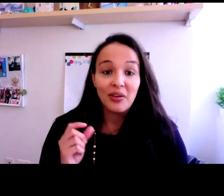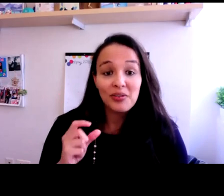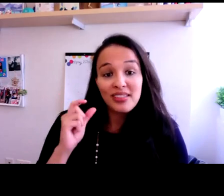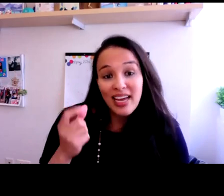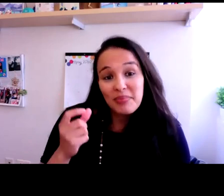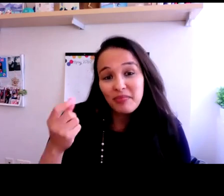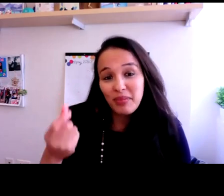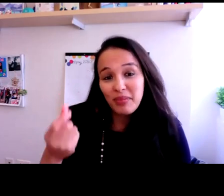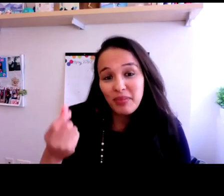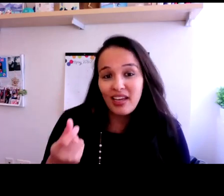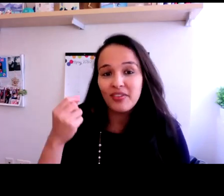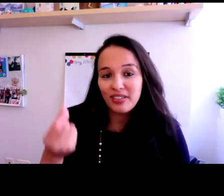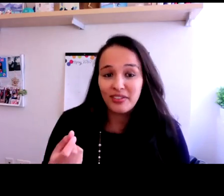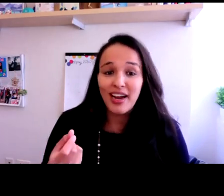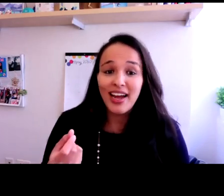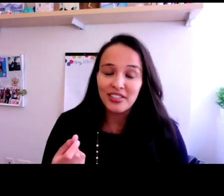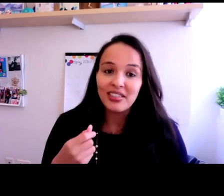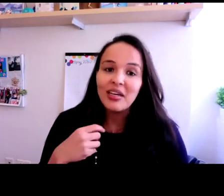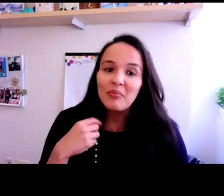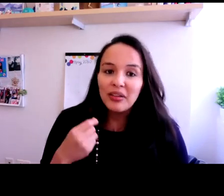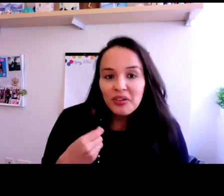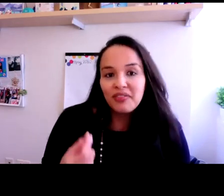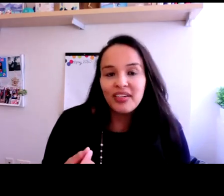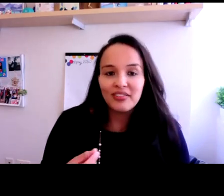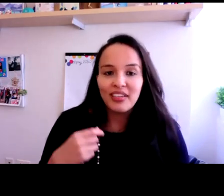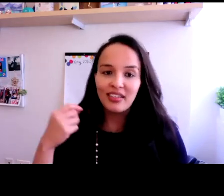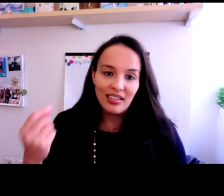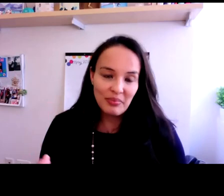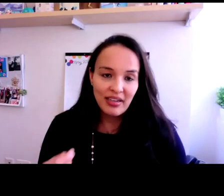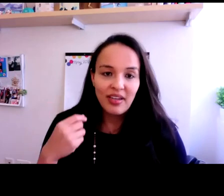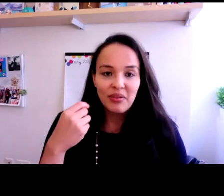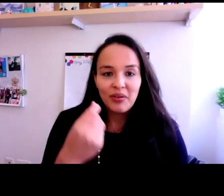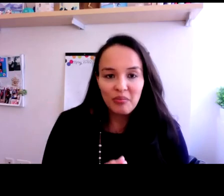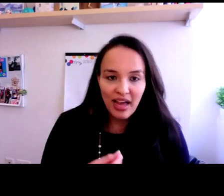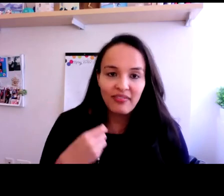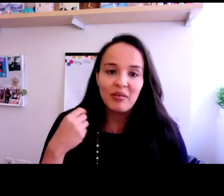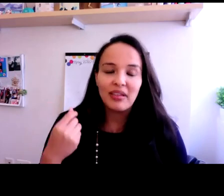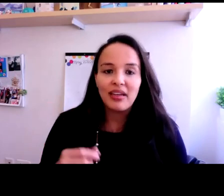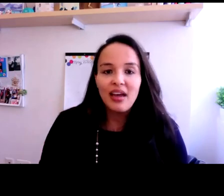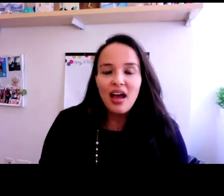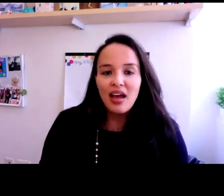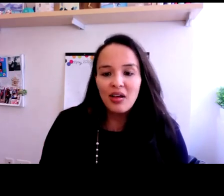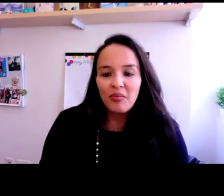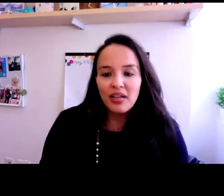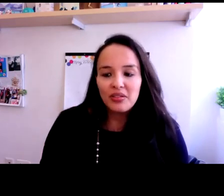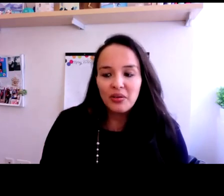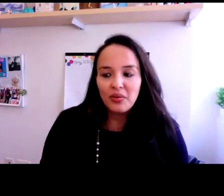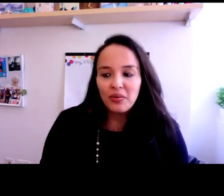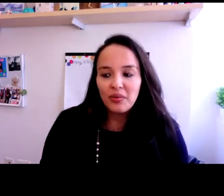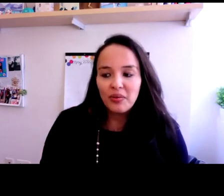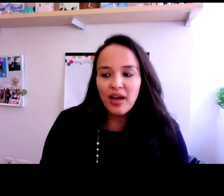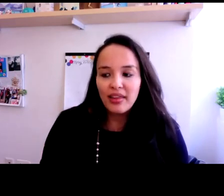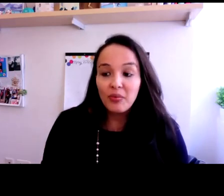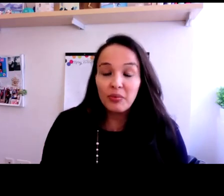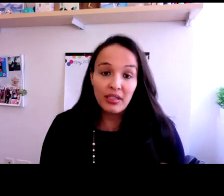then those types of behaviors and interactions may look very different in a Hispanic family or a Black family. And